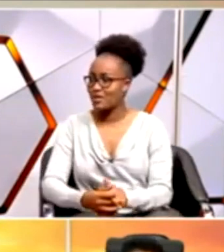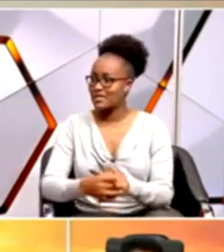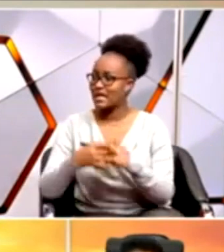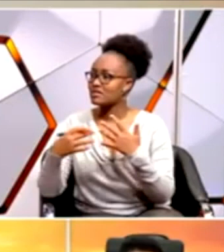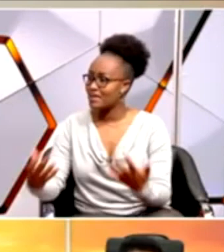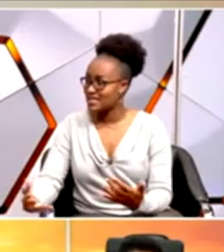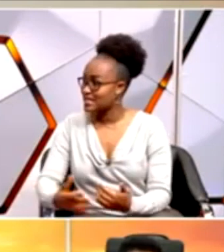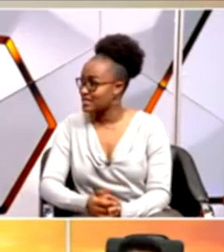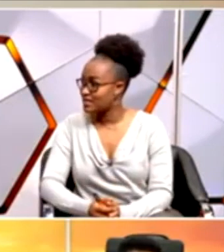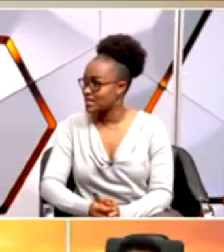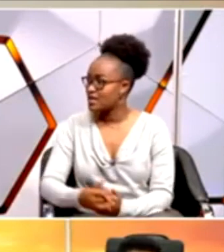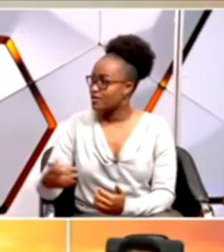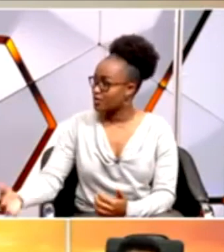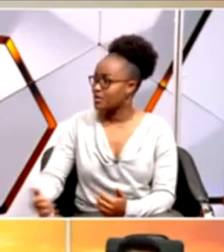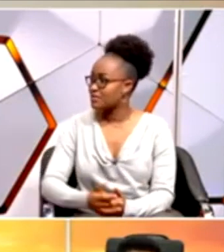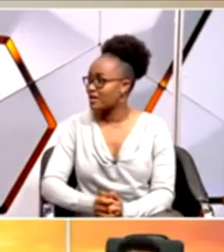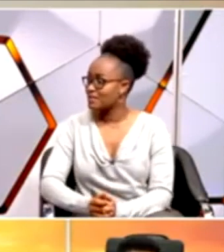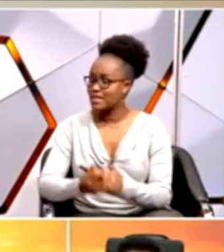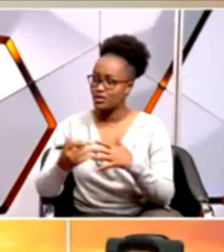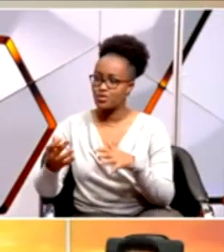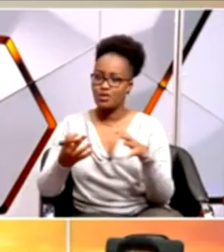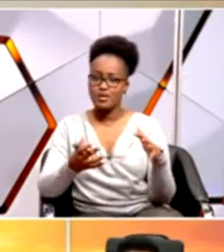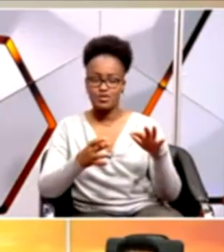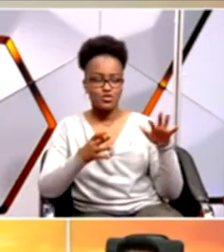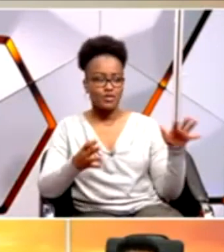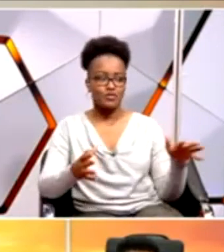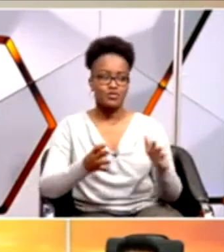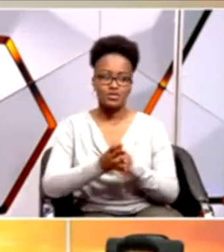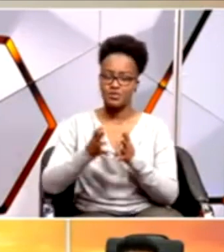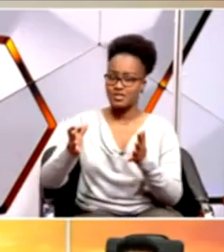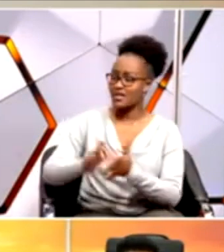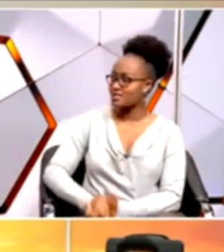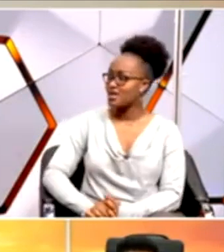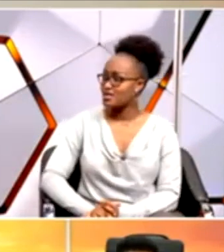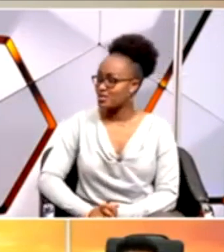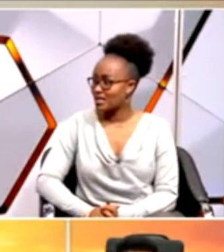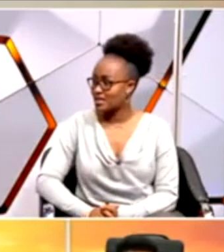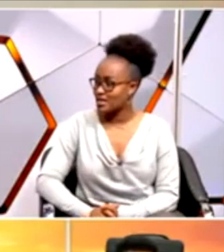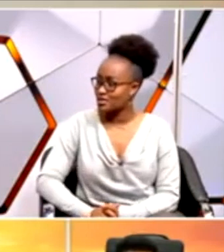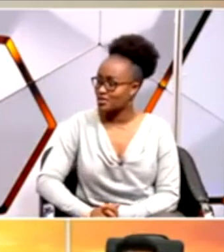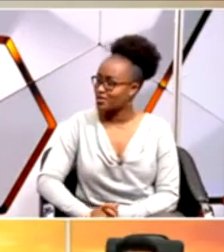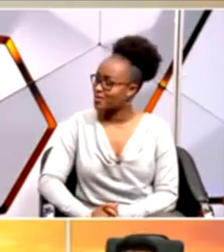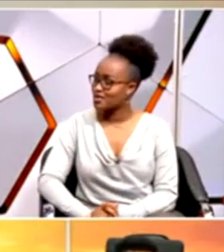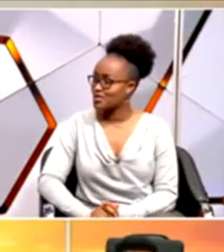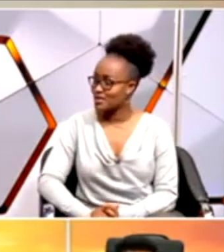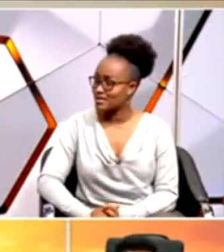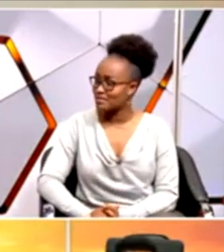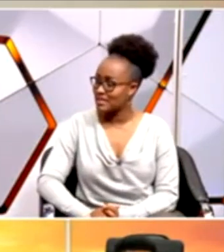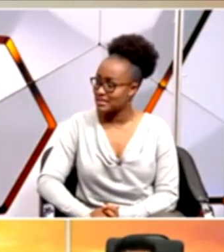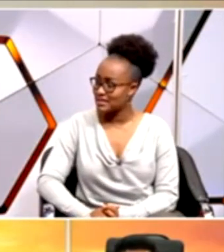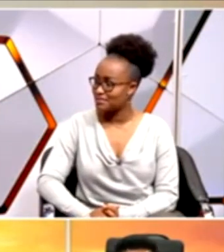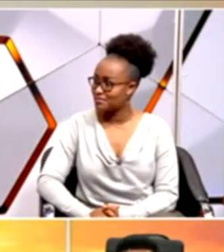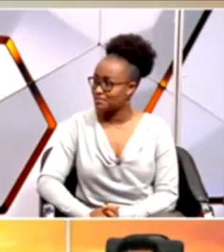us a bit about the expected activities from your department and also your message to our viewers today when it comes to the International Day of Persons